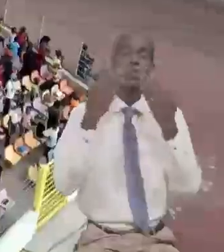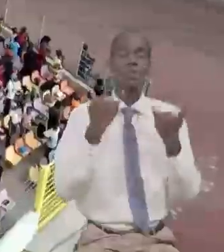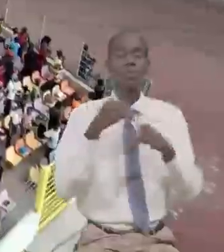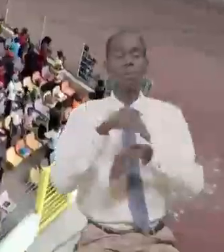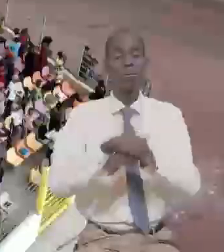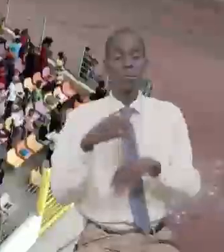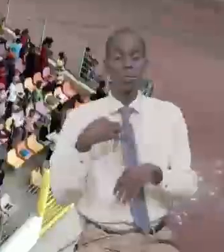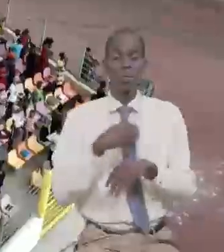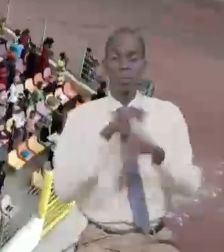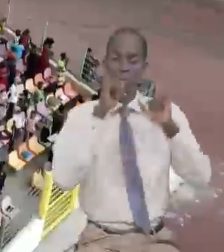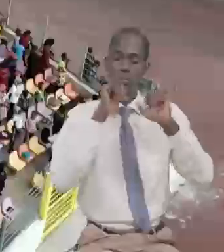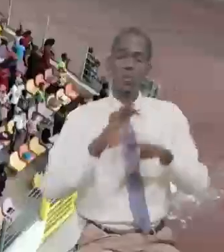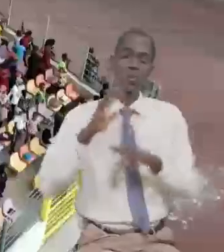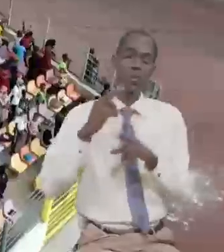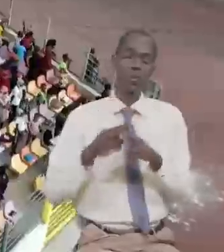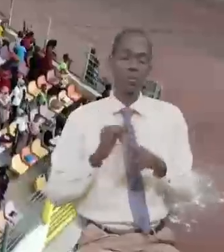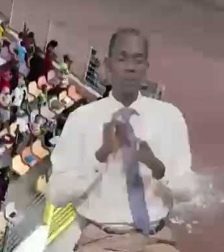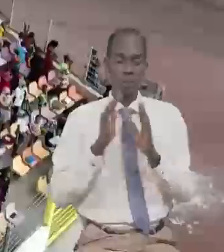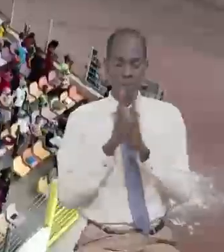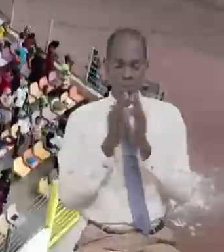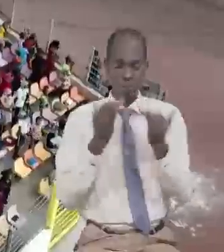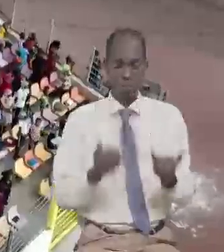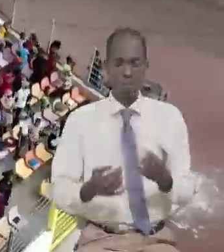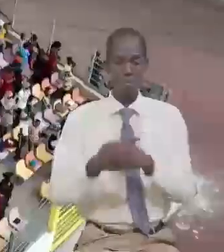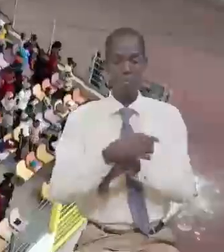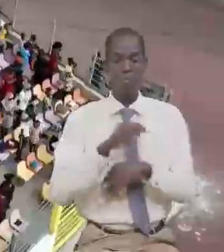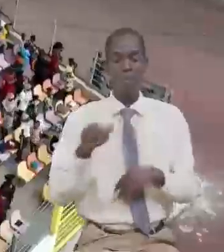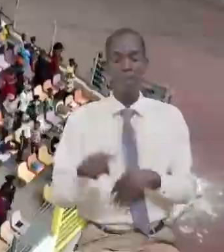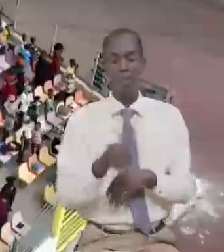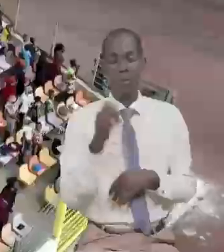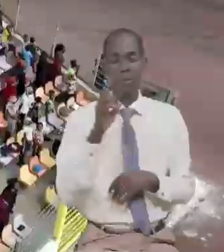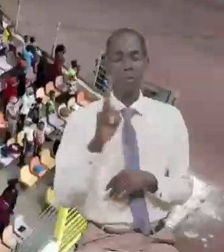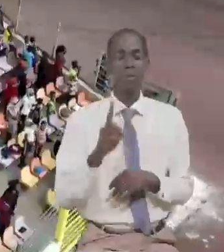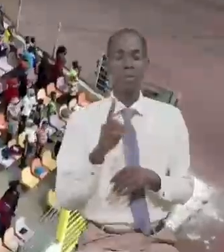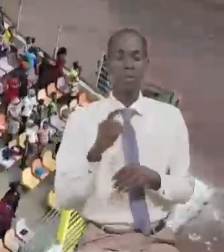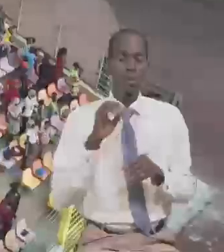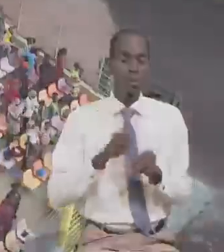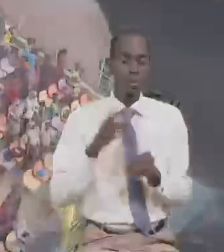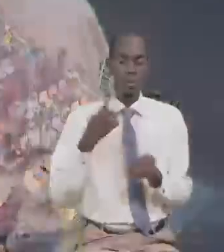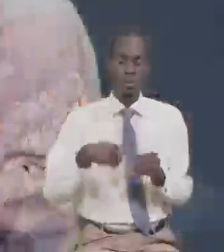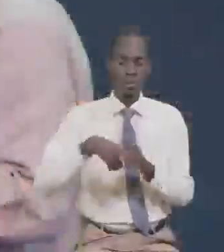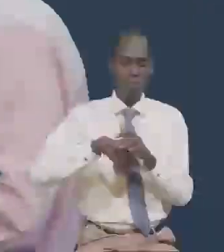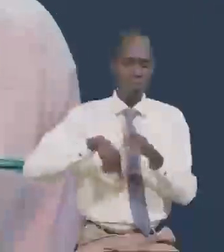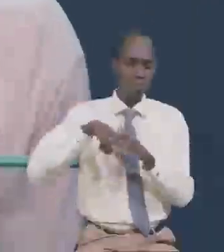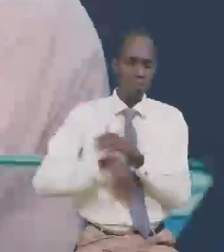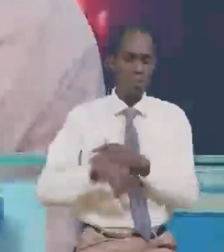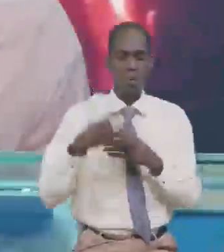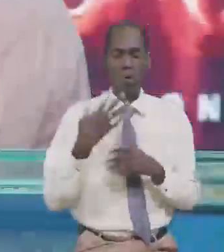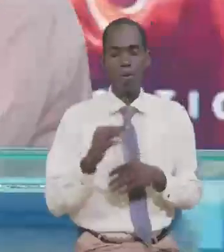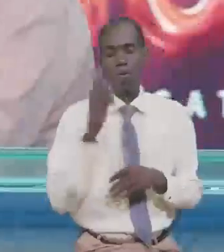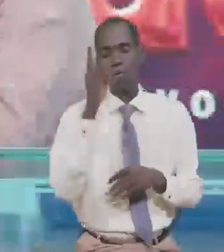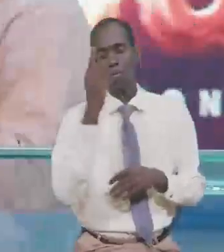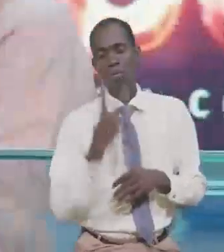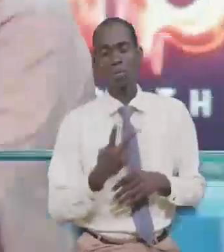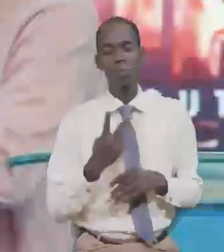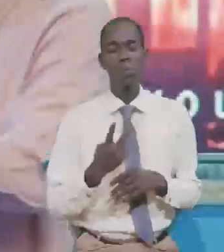of mediocrity, you lift them up, you move them up, and they come to a